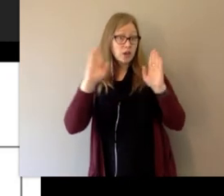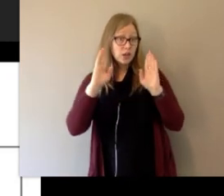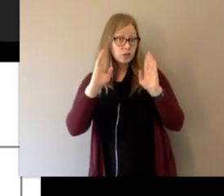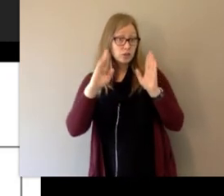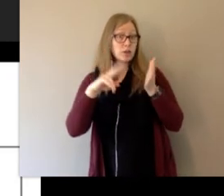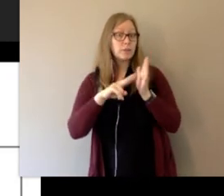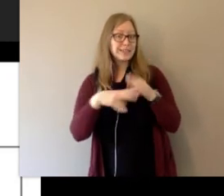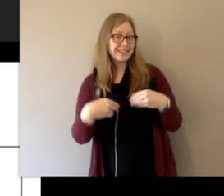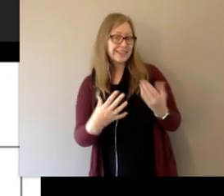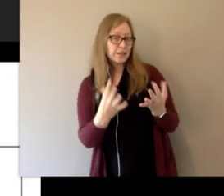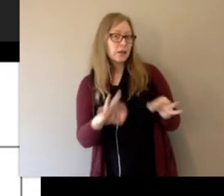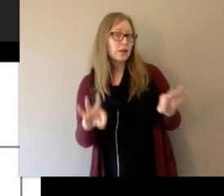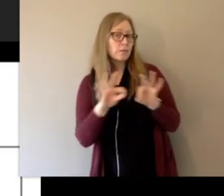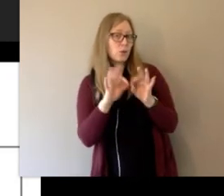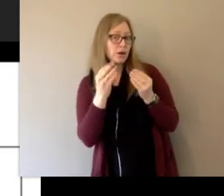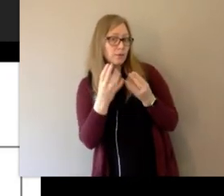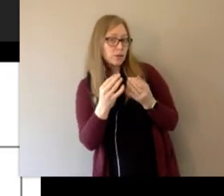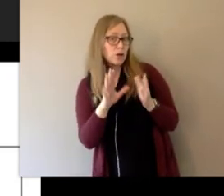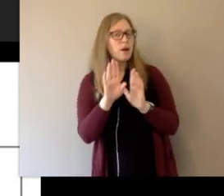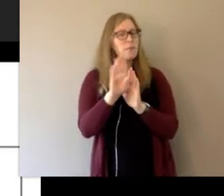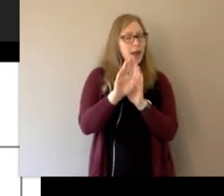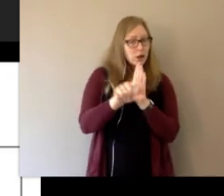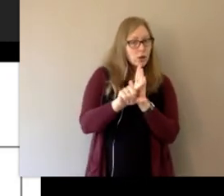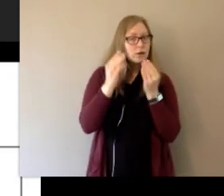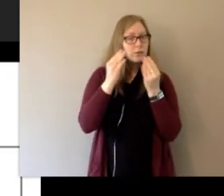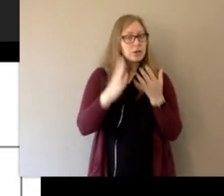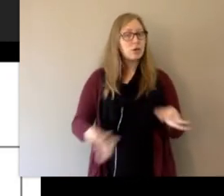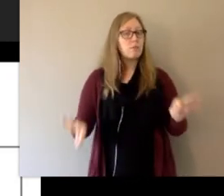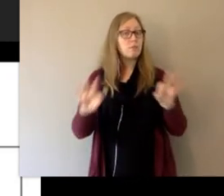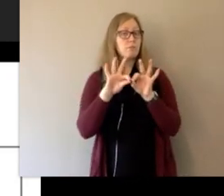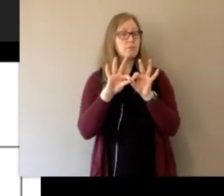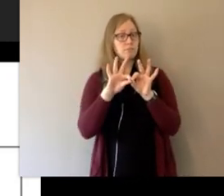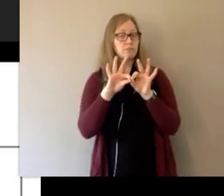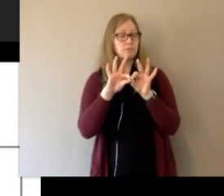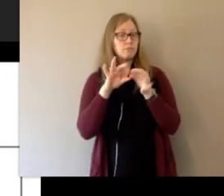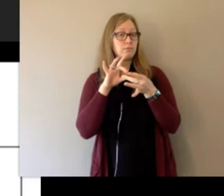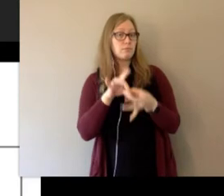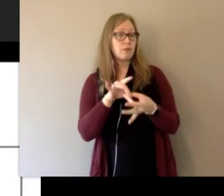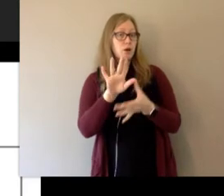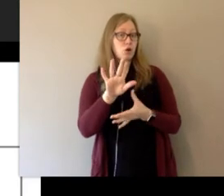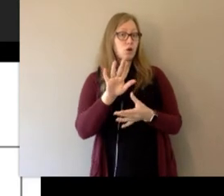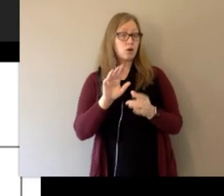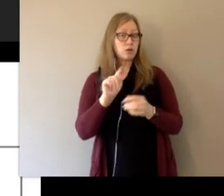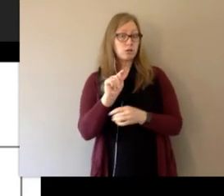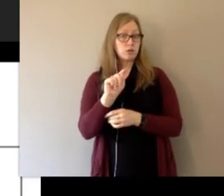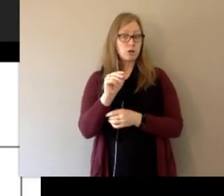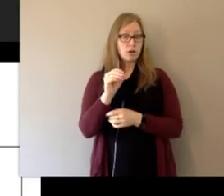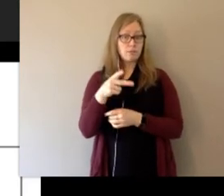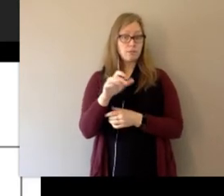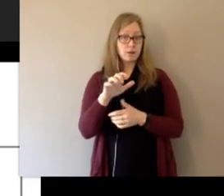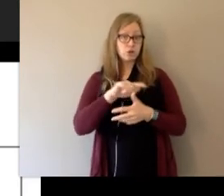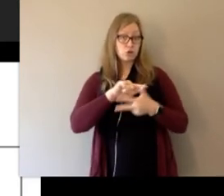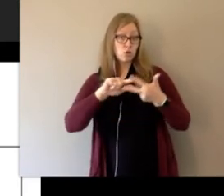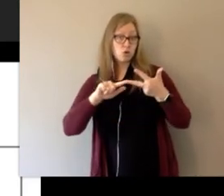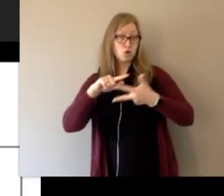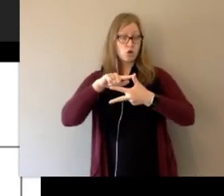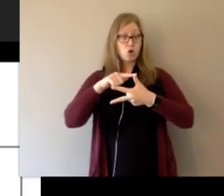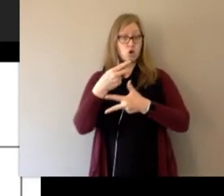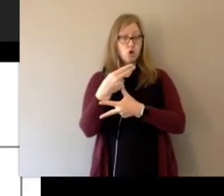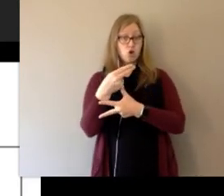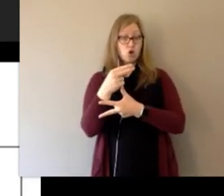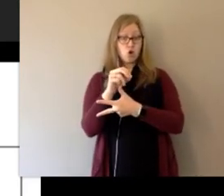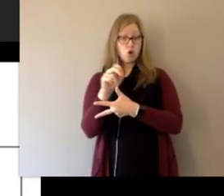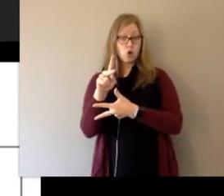information, background information on your topic. So this should include a hook, background on topic, and your